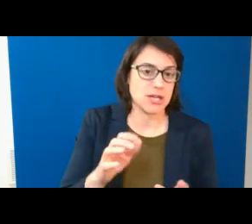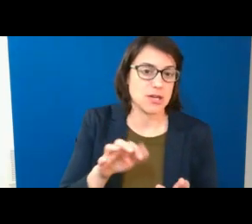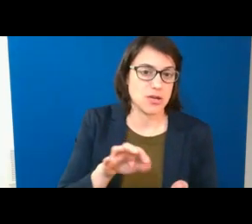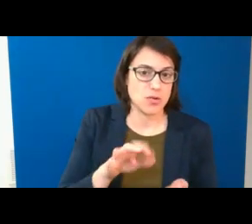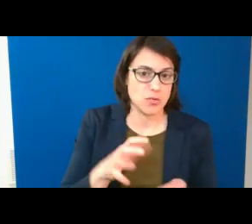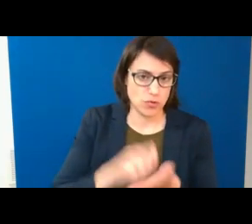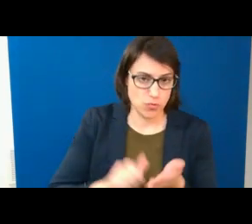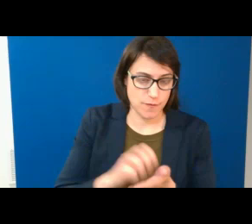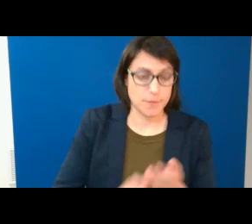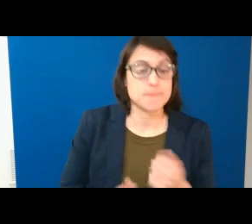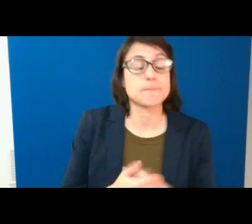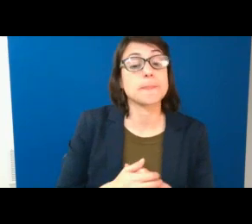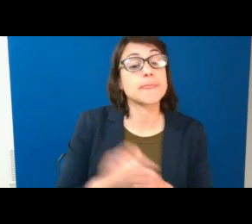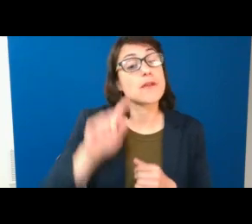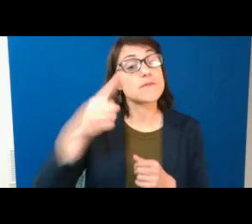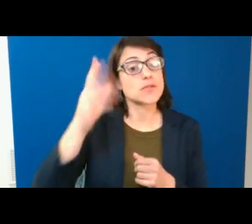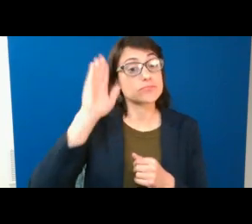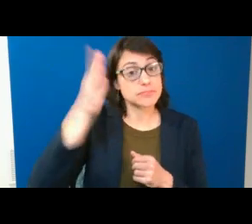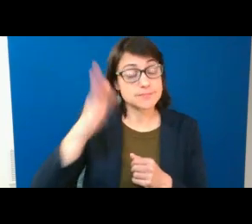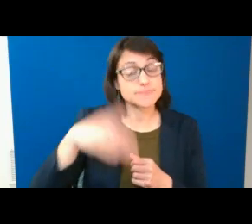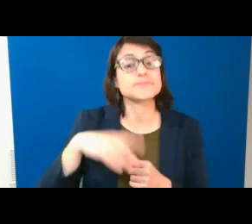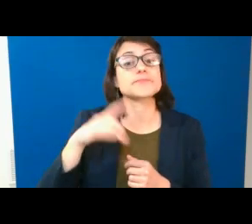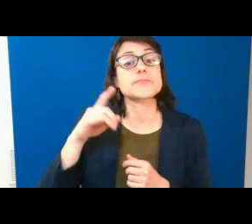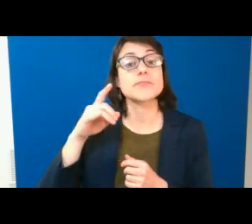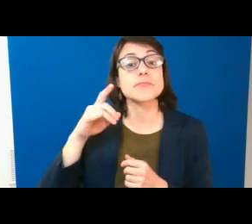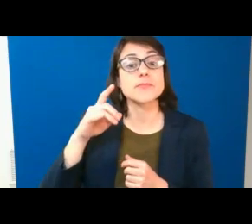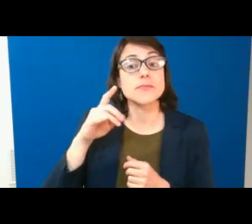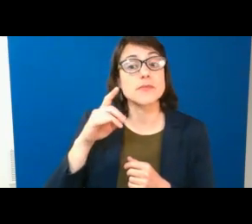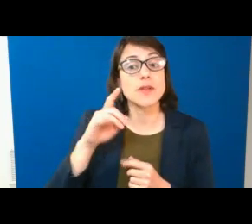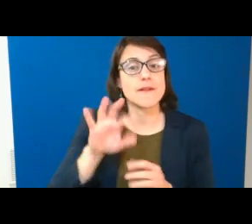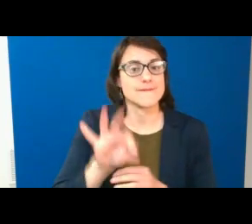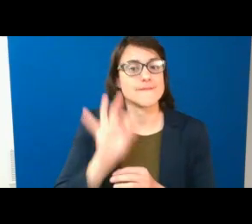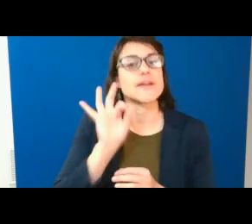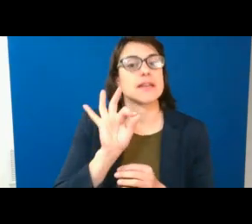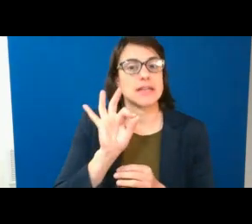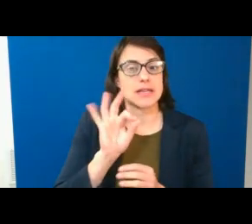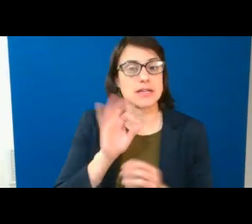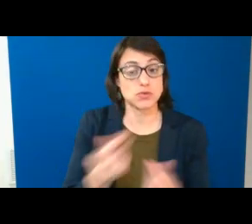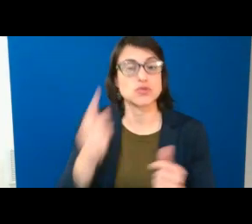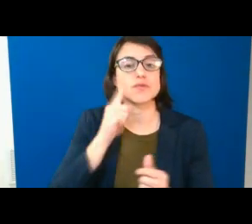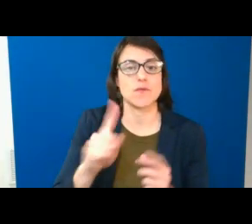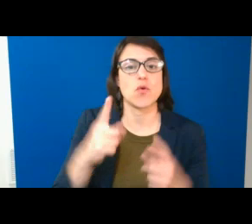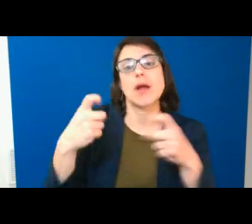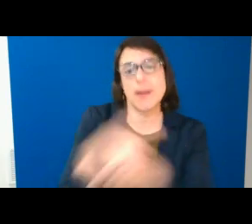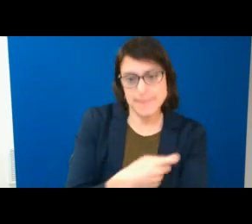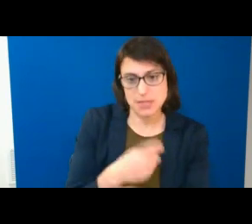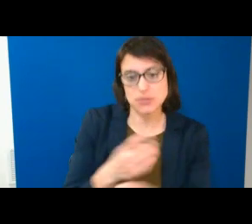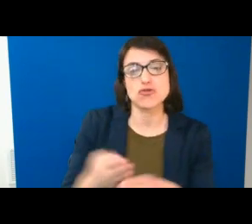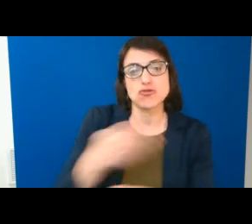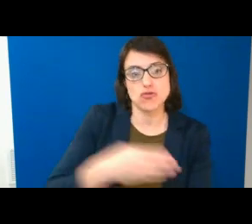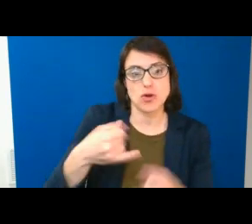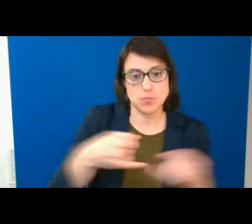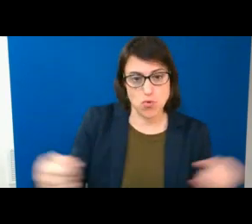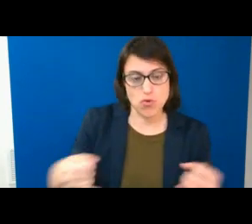Leadership Coalition to find solutions to complex cross-border land-based marine debris.